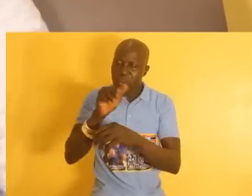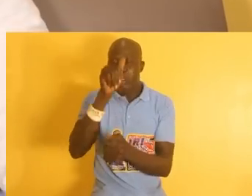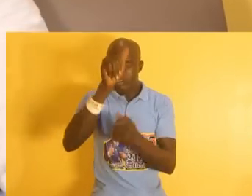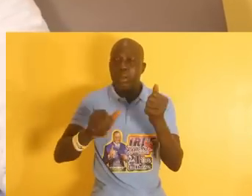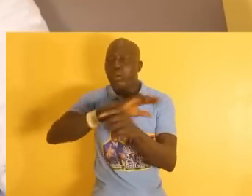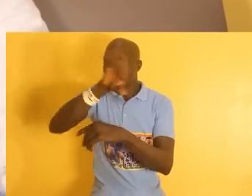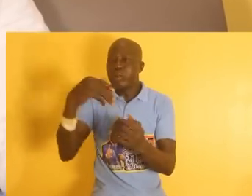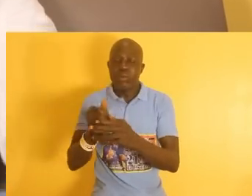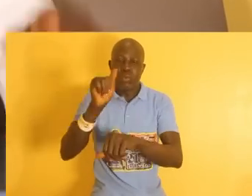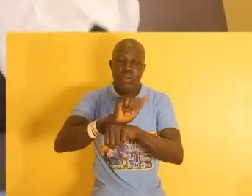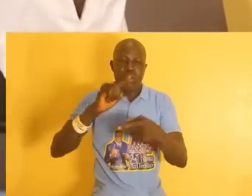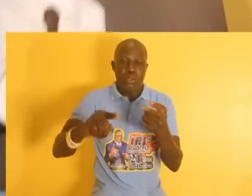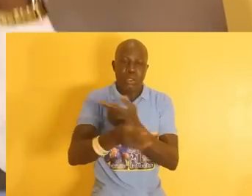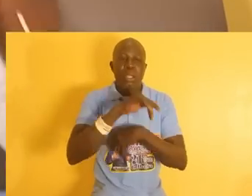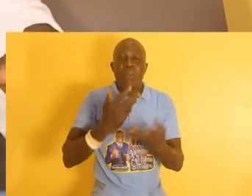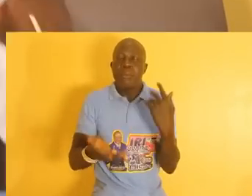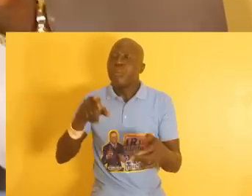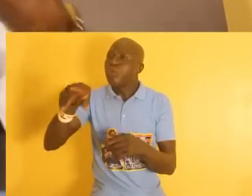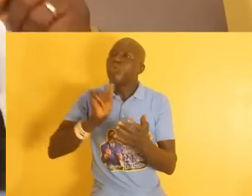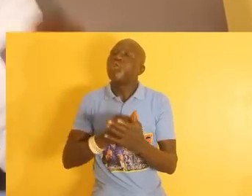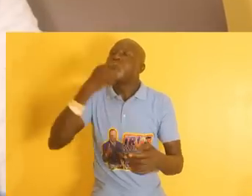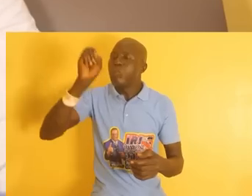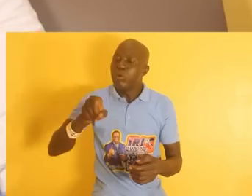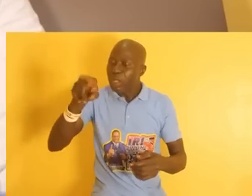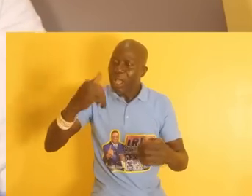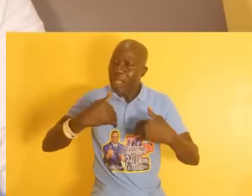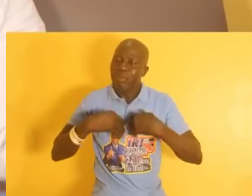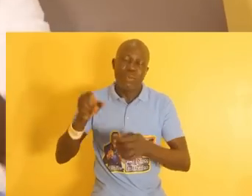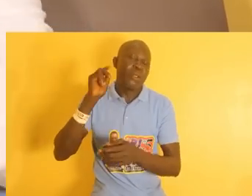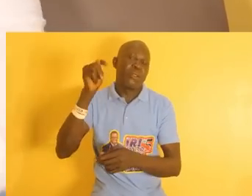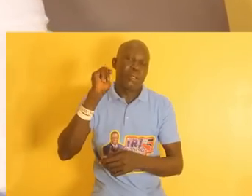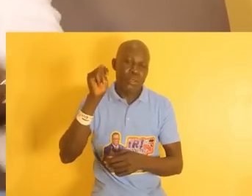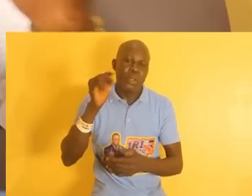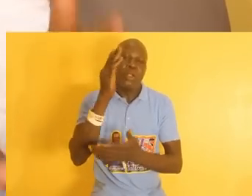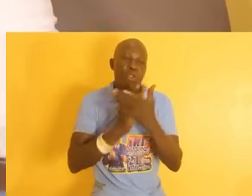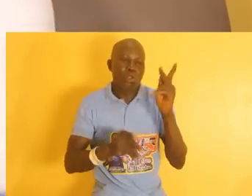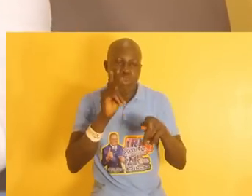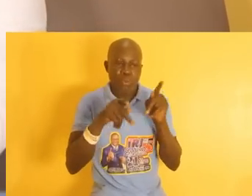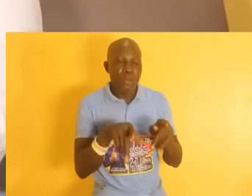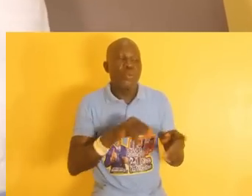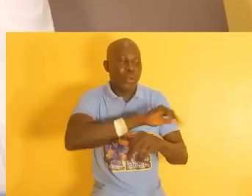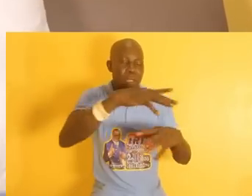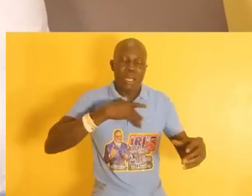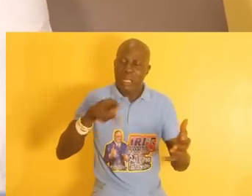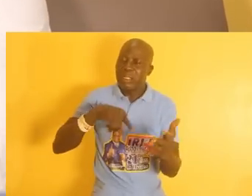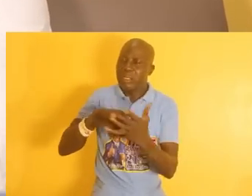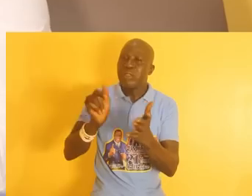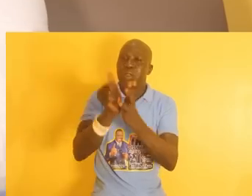great assignment. So you want to put on a testimony. Because you two must have a testimony. I want to be a little bit telling the Bible.